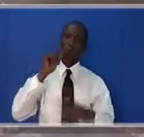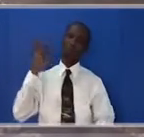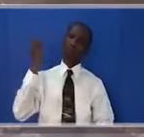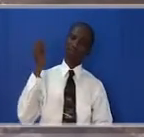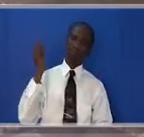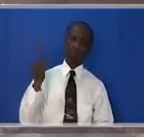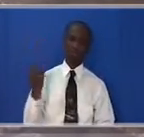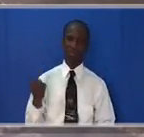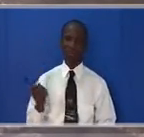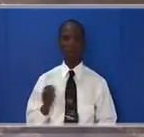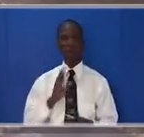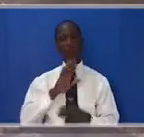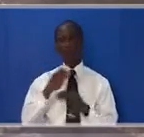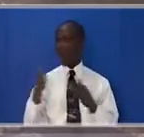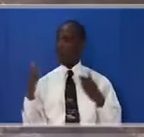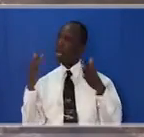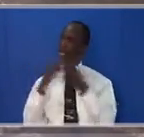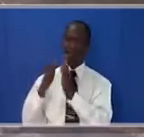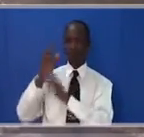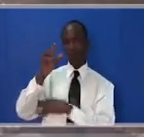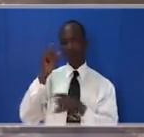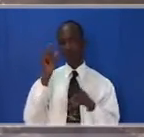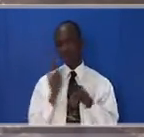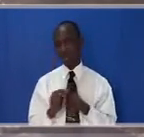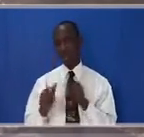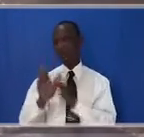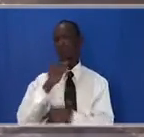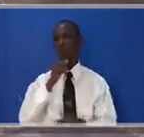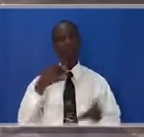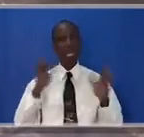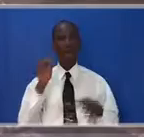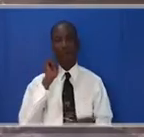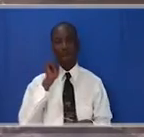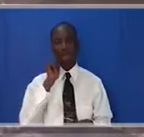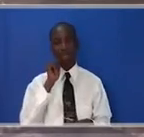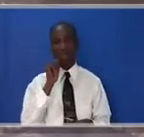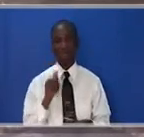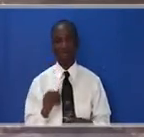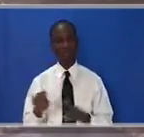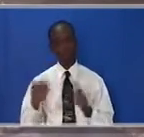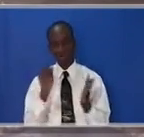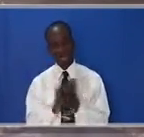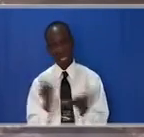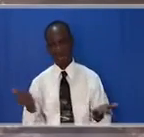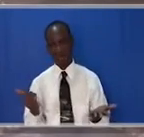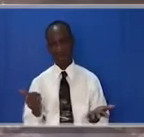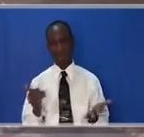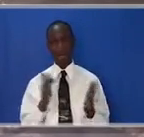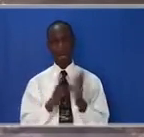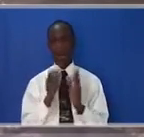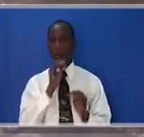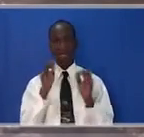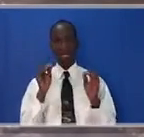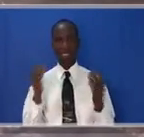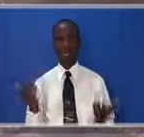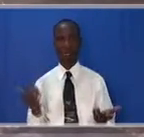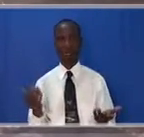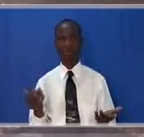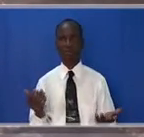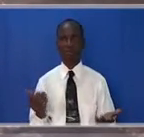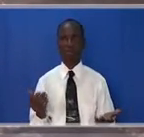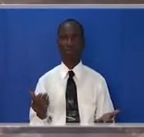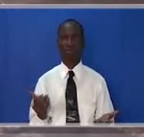ade or yes ade ni tia yankopon jirechire. Osa nse Bible baby anjere nse emro kan se